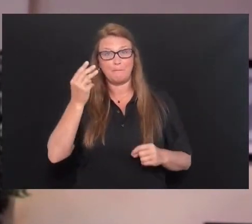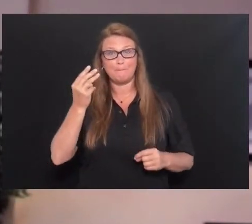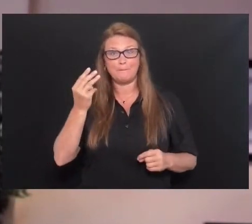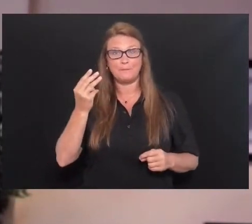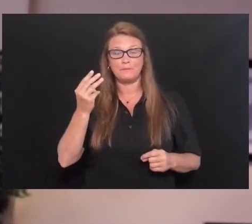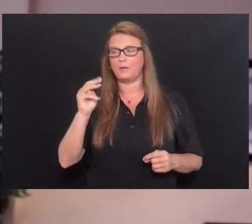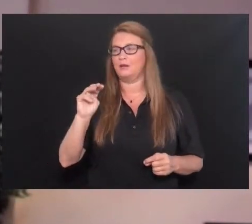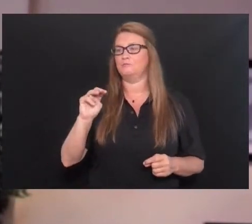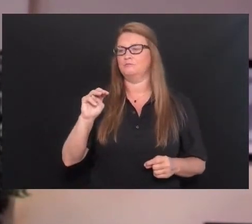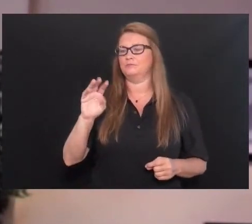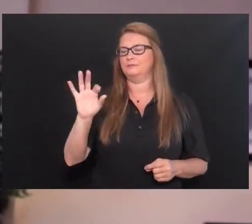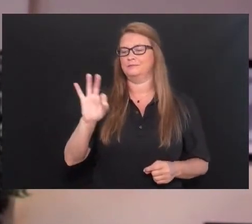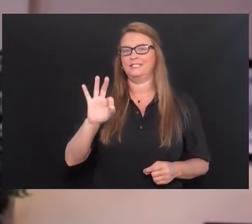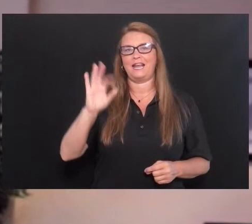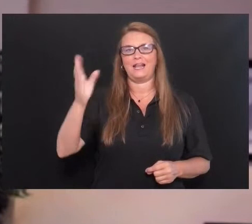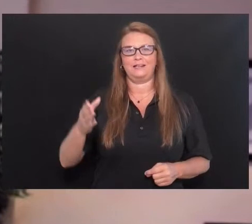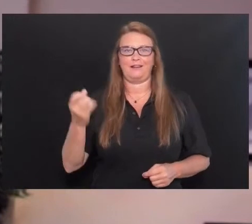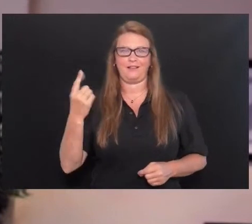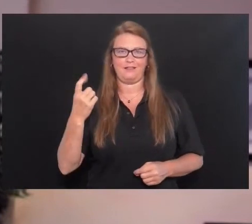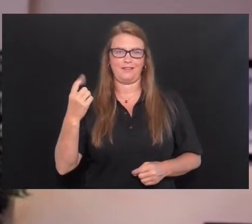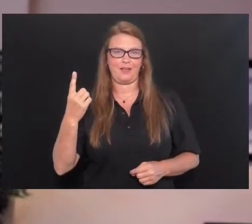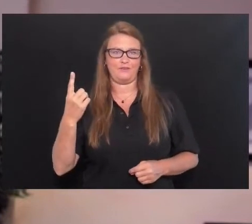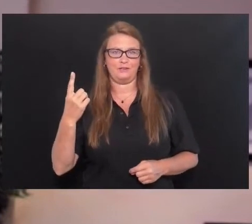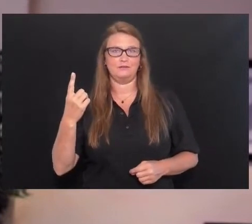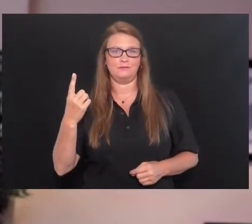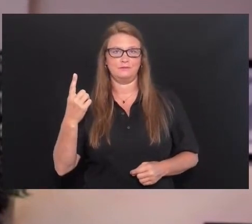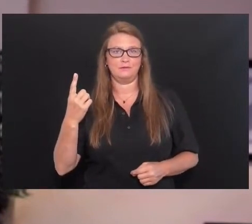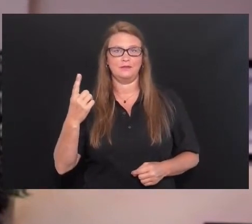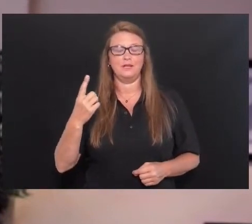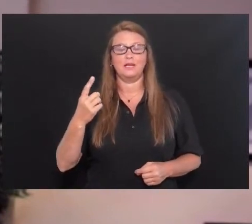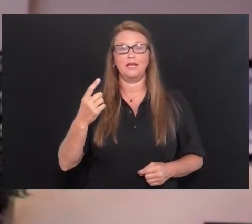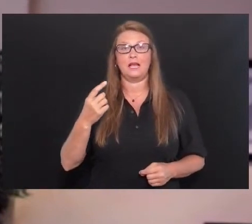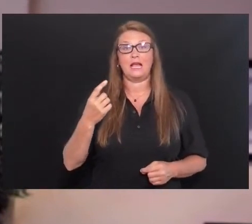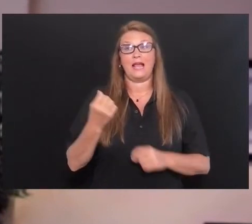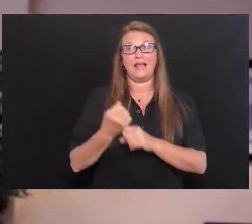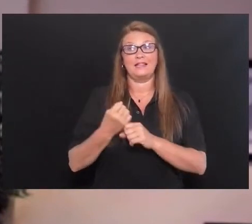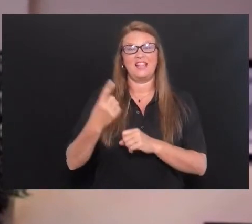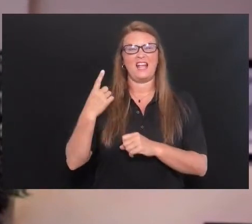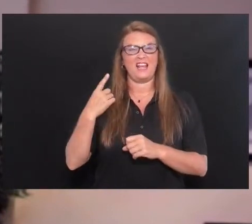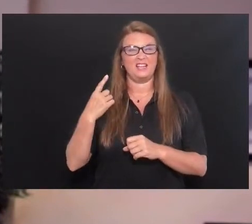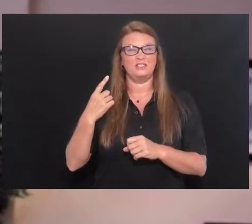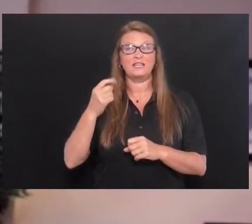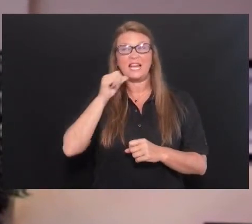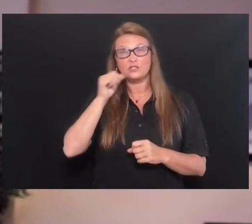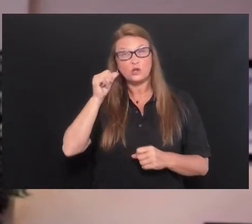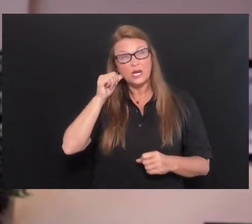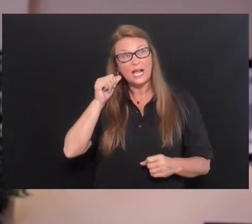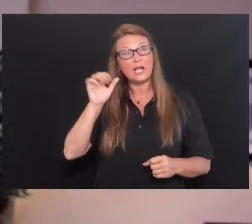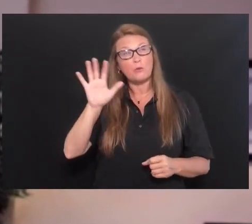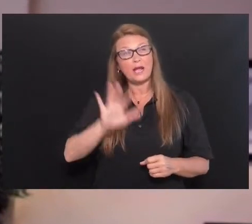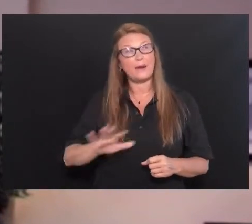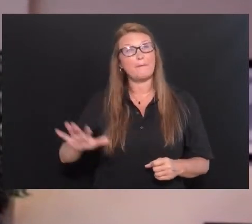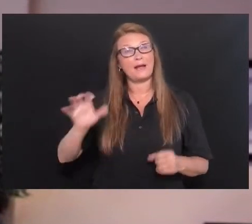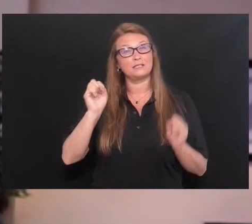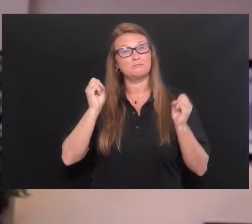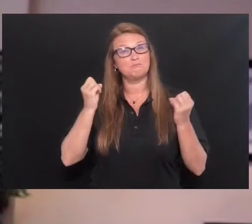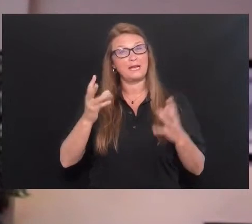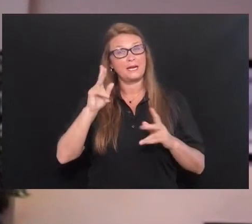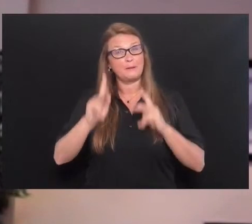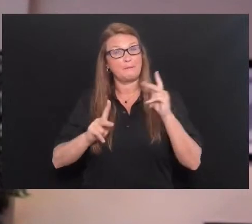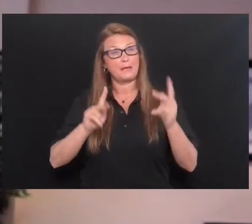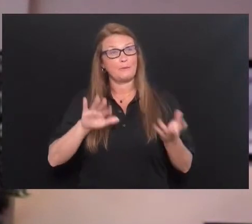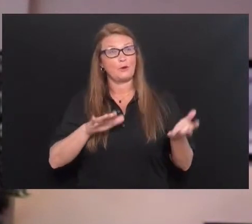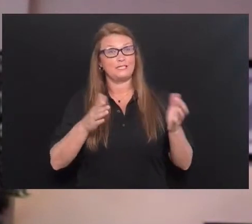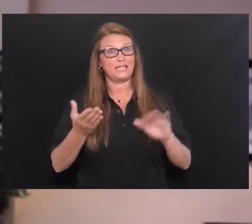9/11, and yesterday in the US, we had about as many people die yesterday from COVID-19 as died